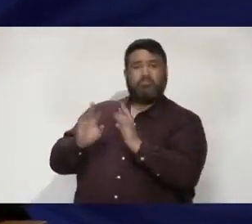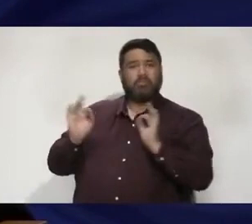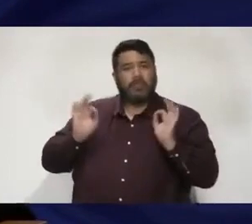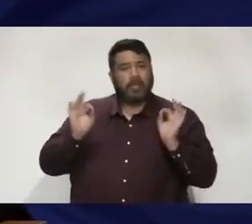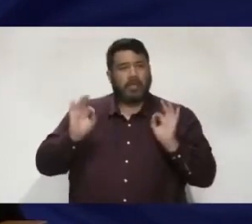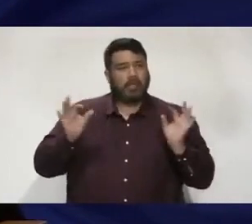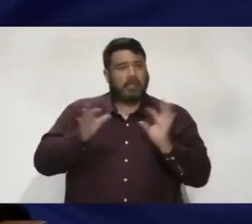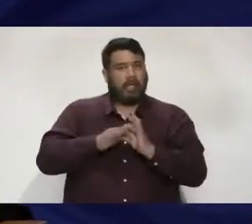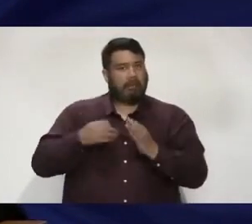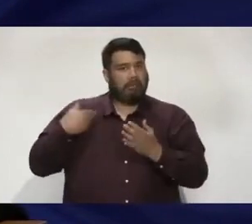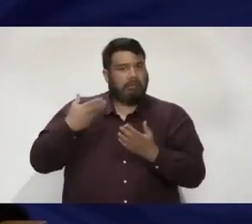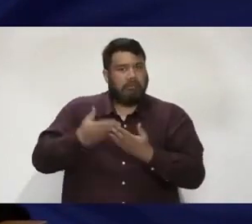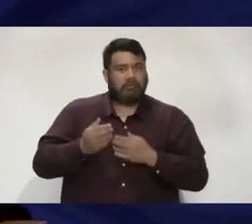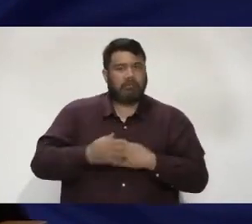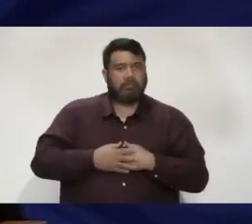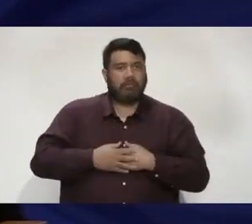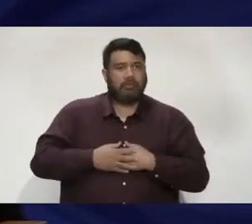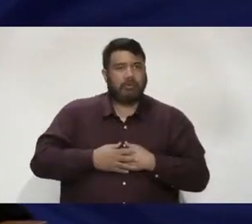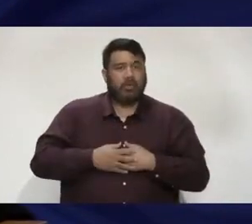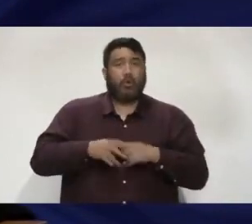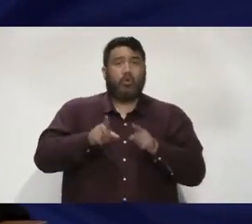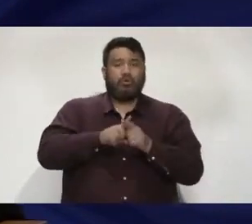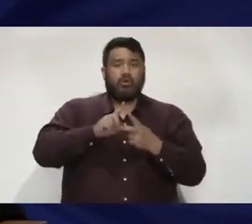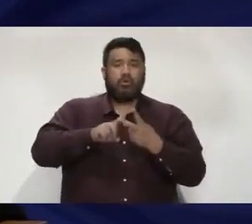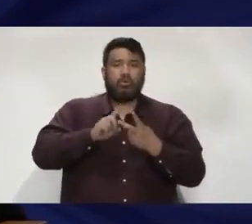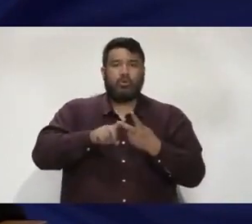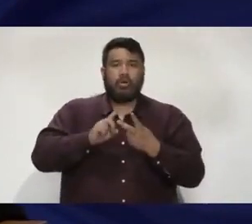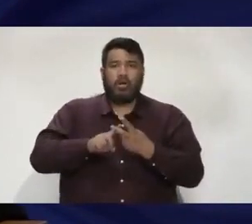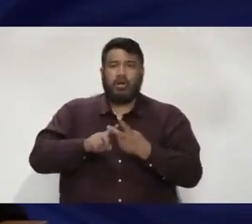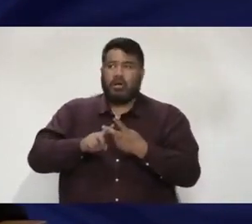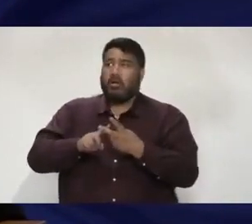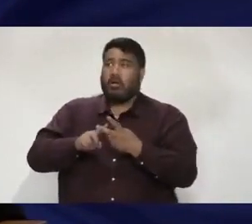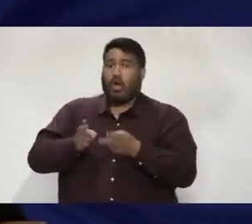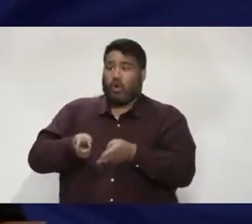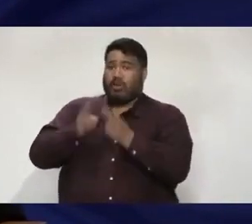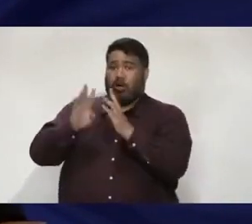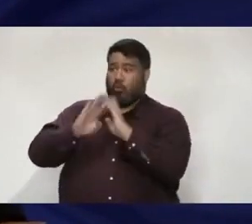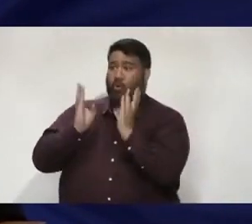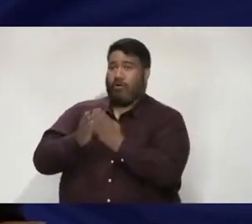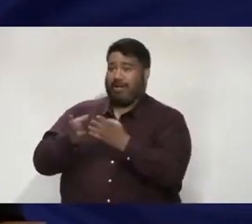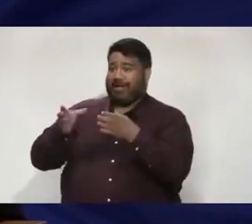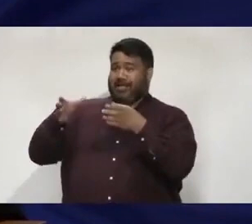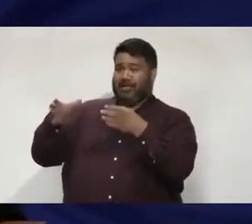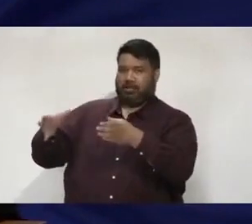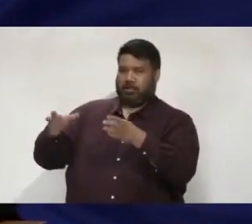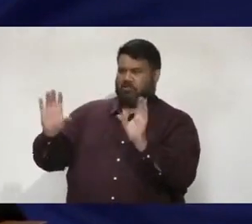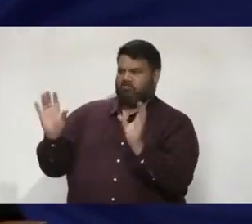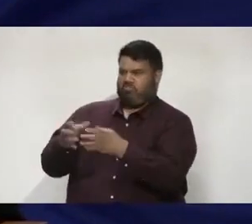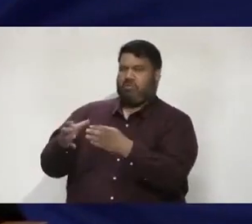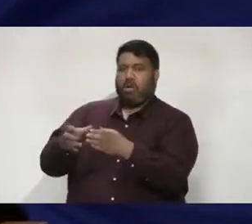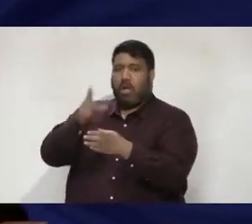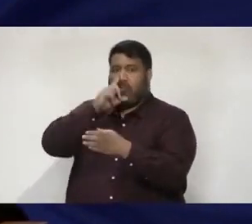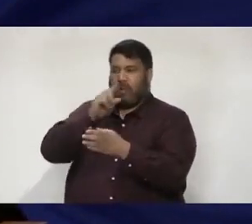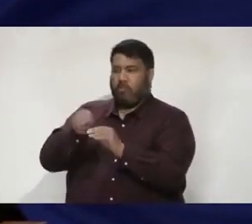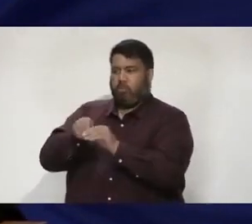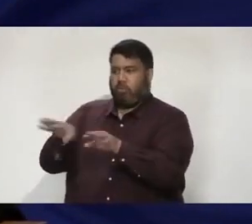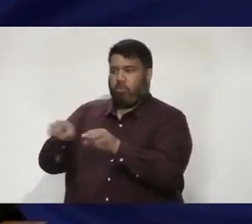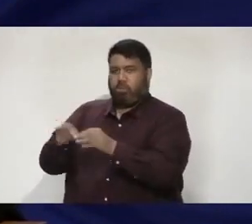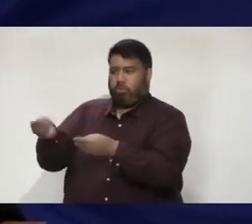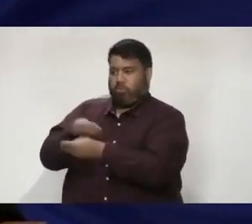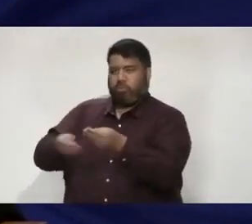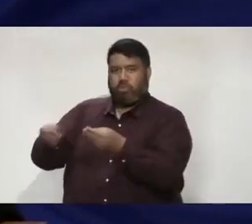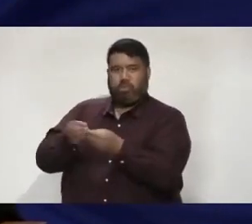seen community transmission within our managed isolation and quarantine facilities either. We have not had an